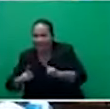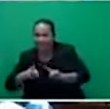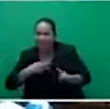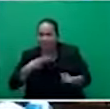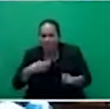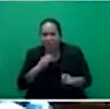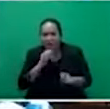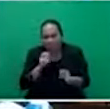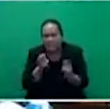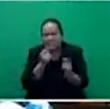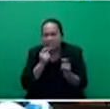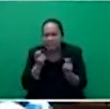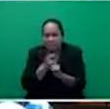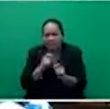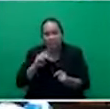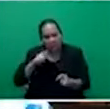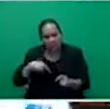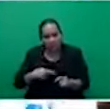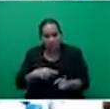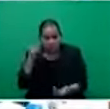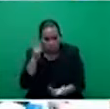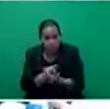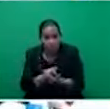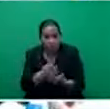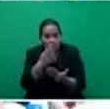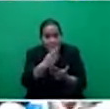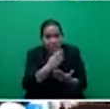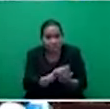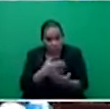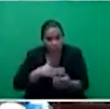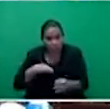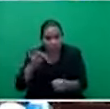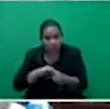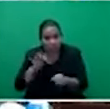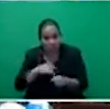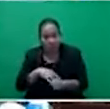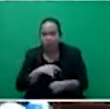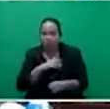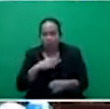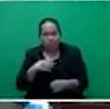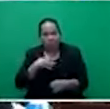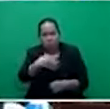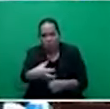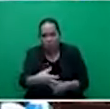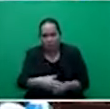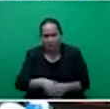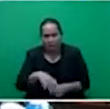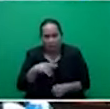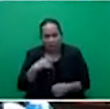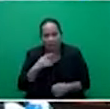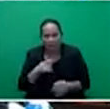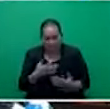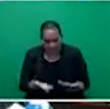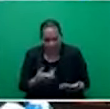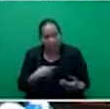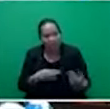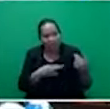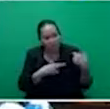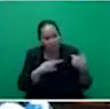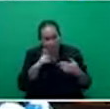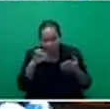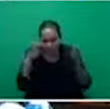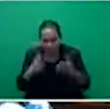Speaker, sir. If we want to do really an election budget, we could have done a lot more. We would have been irresponsible. We would have been fiscally responsible. Deficit